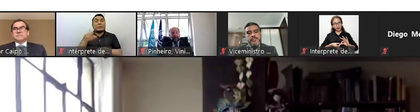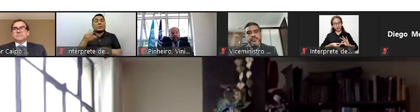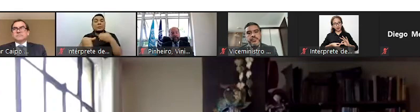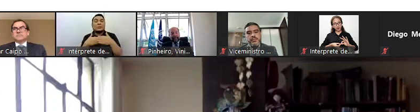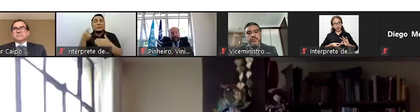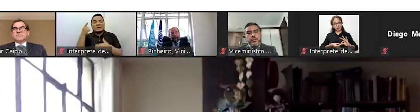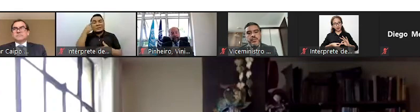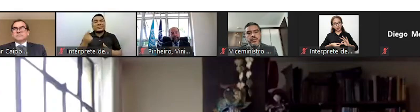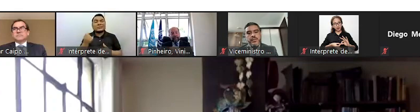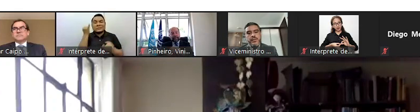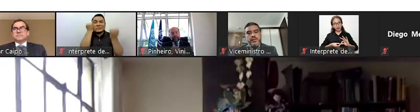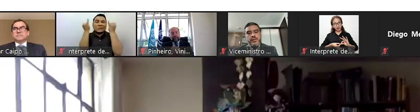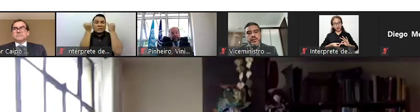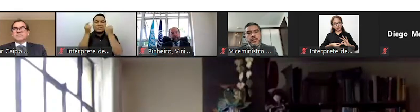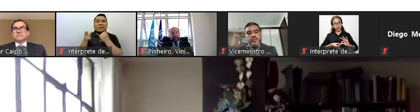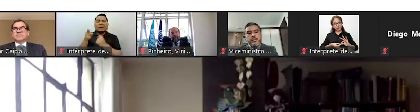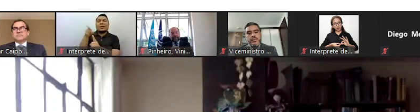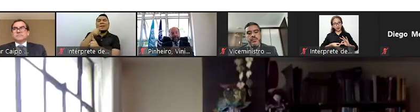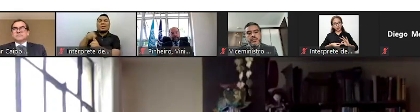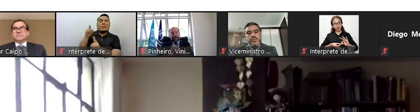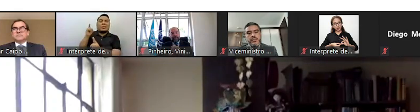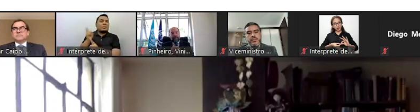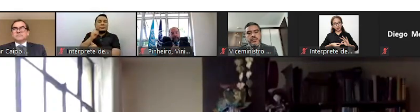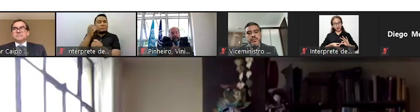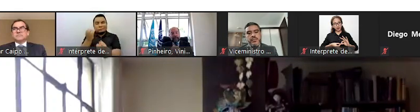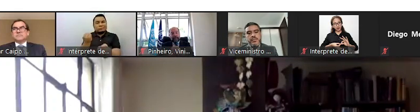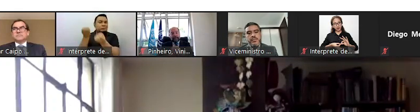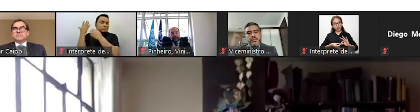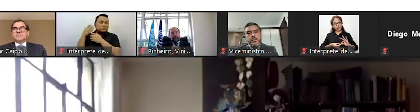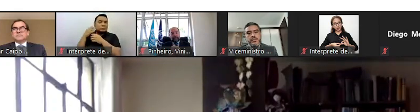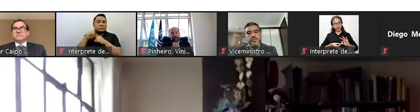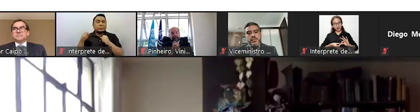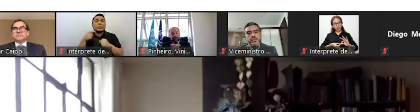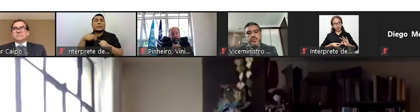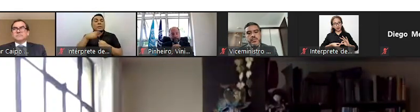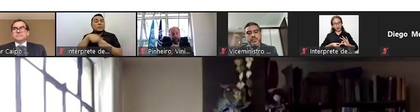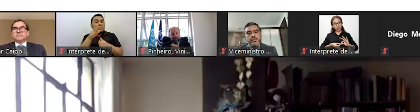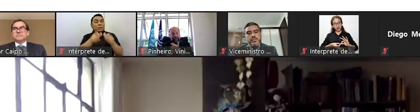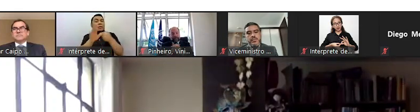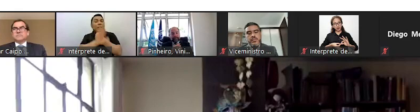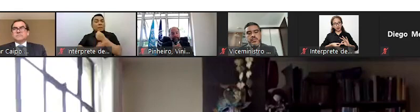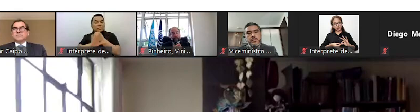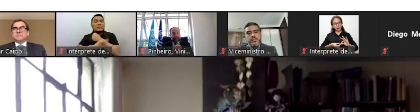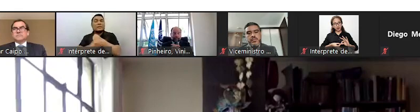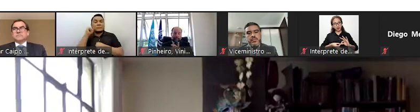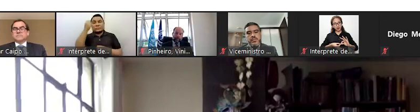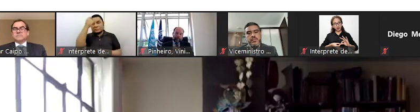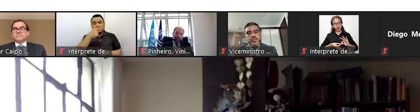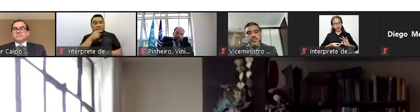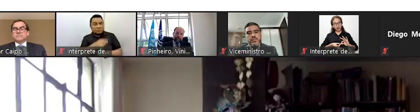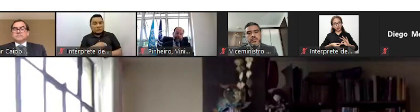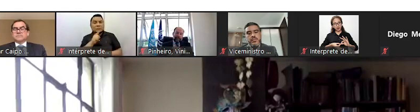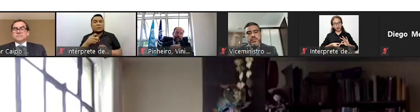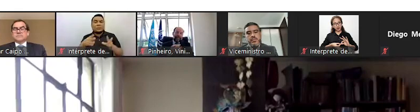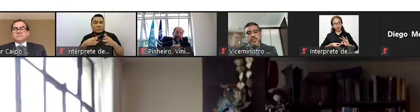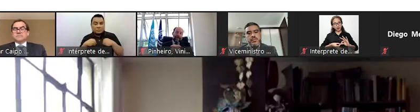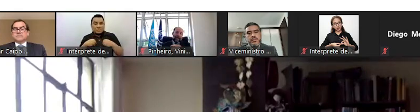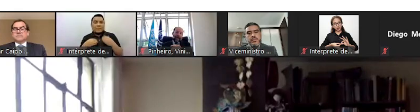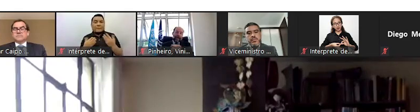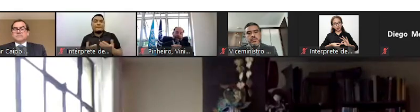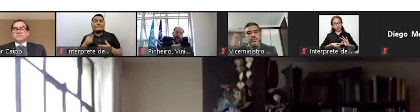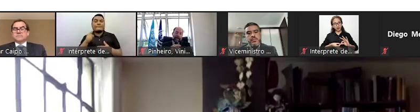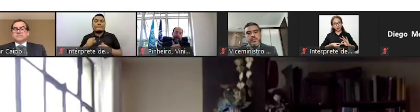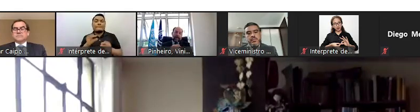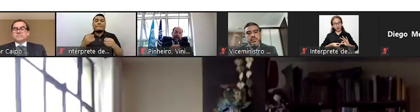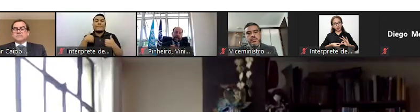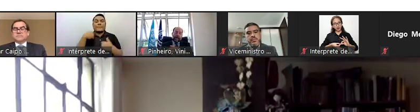term to eliminate the stigmatization and criminalizations of the defenders of human rights to